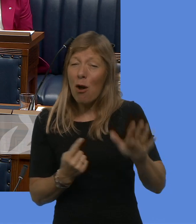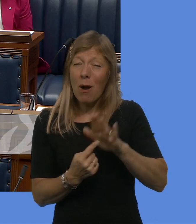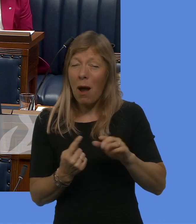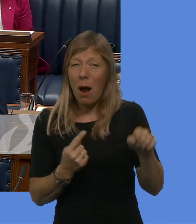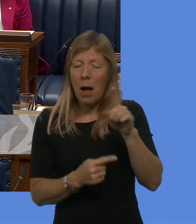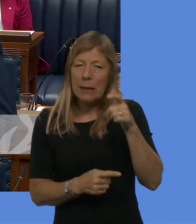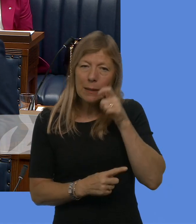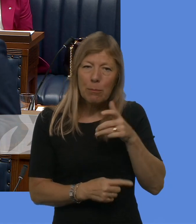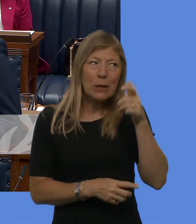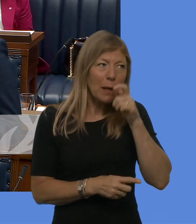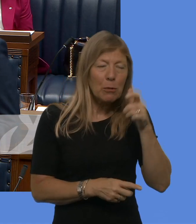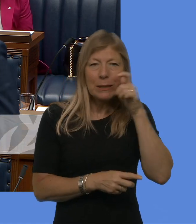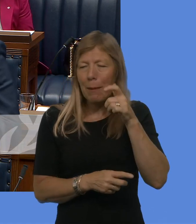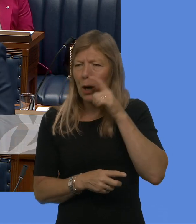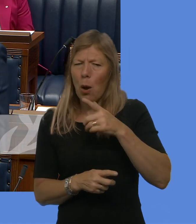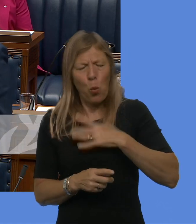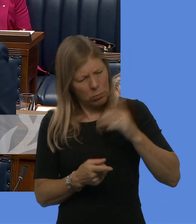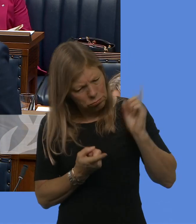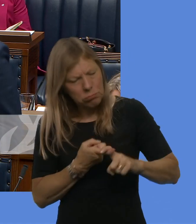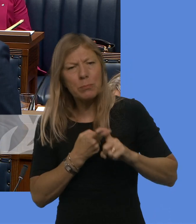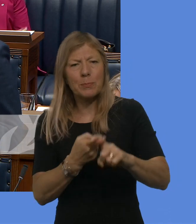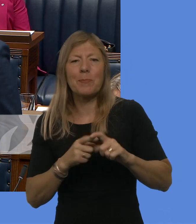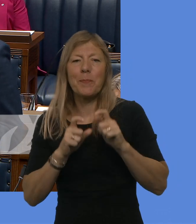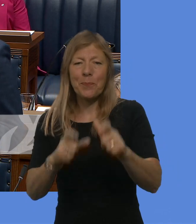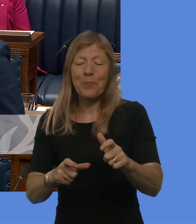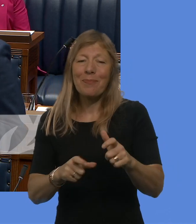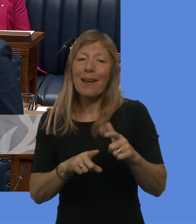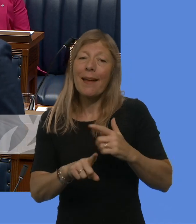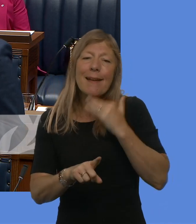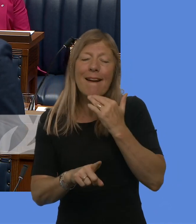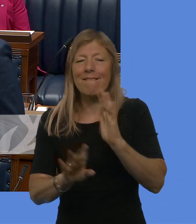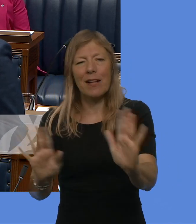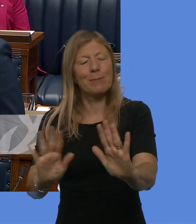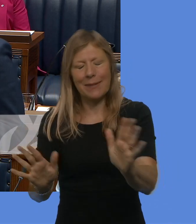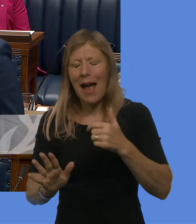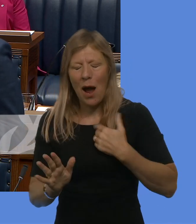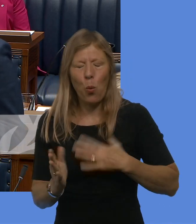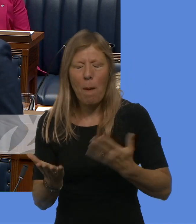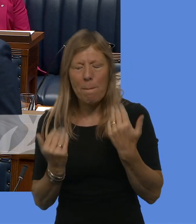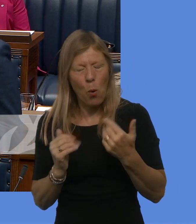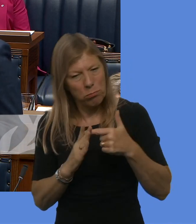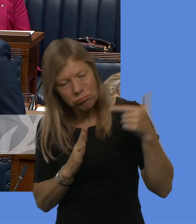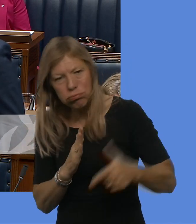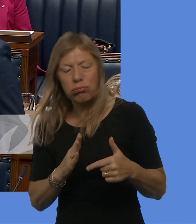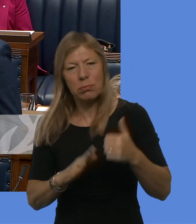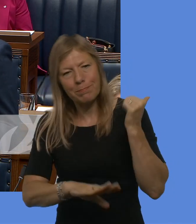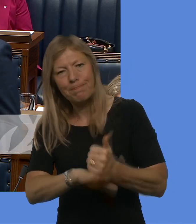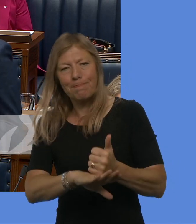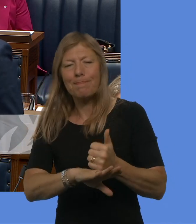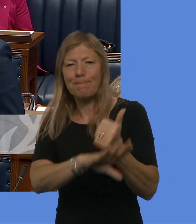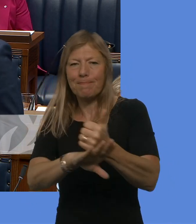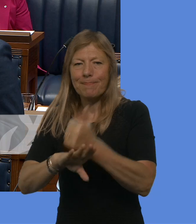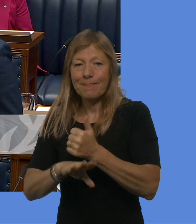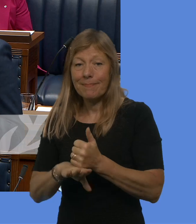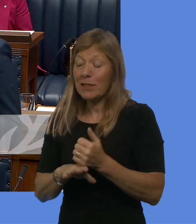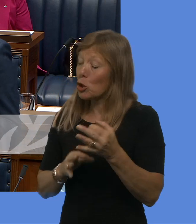and projects up and running. But I would like to do more. And as we develop the strategy, that is something that I would like to see